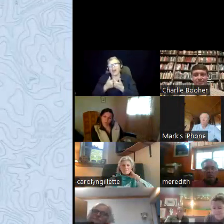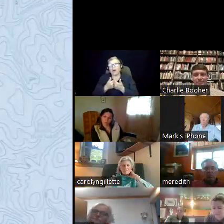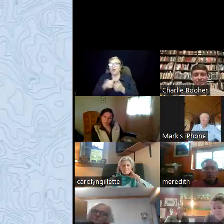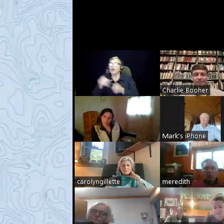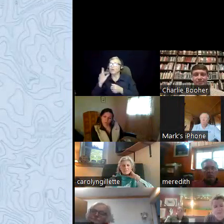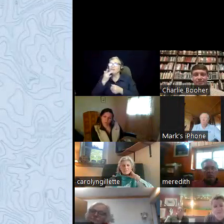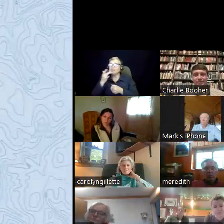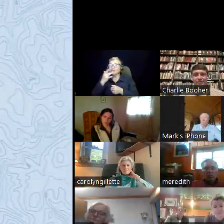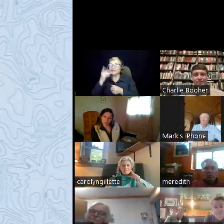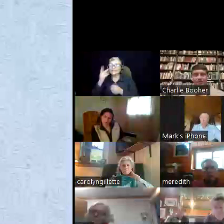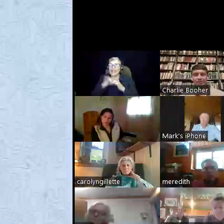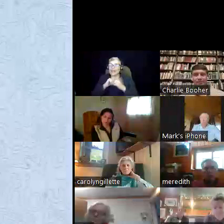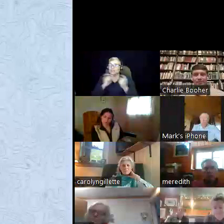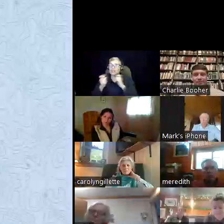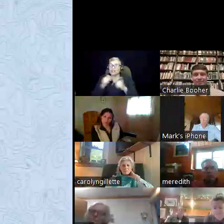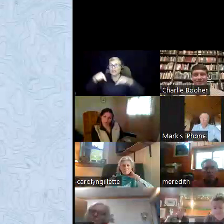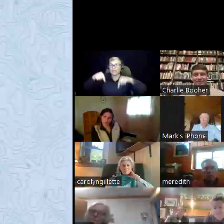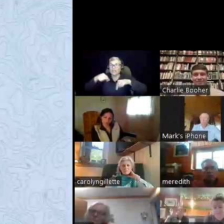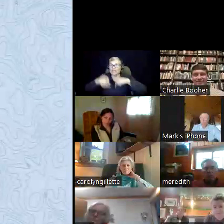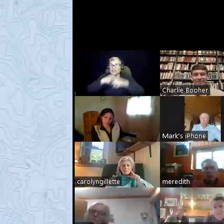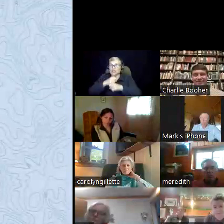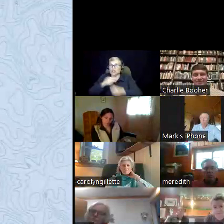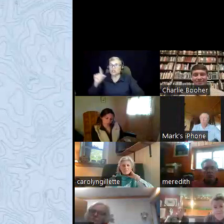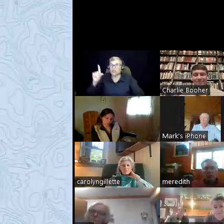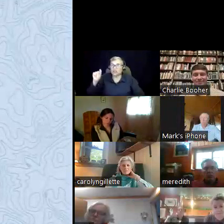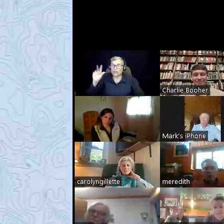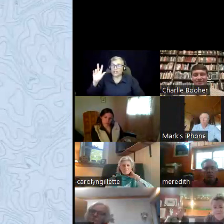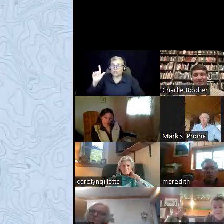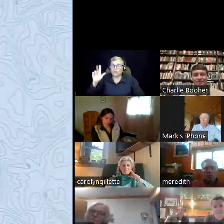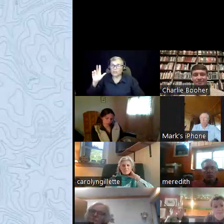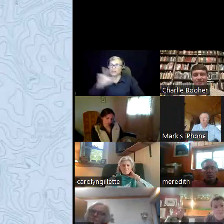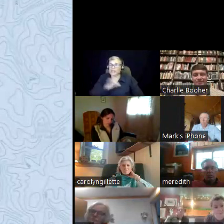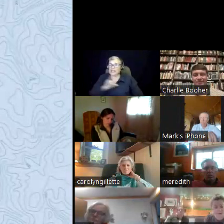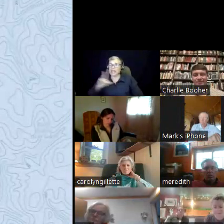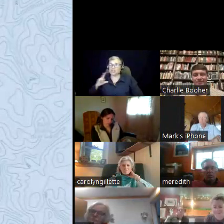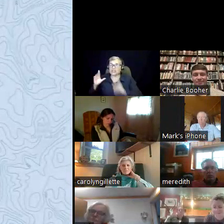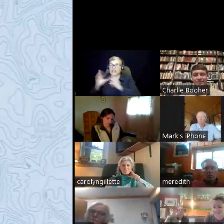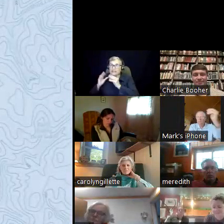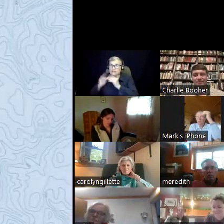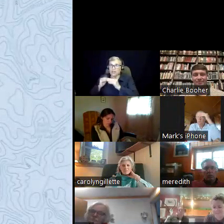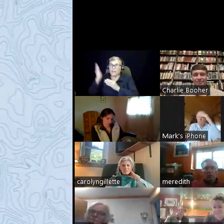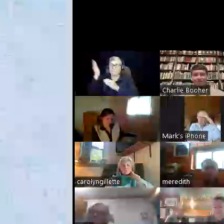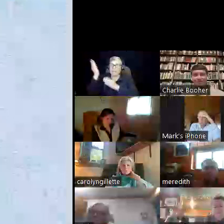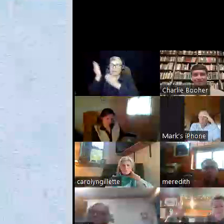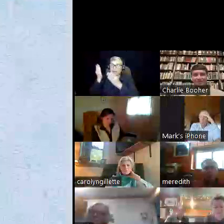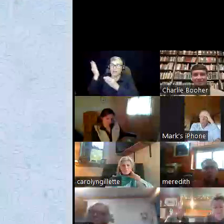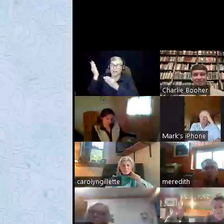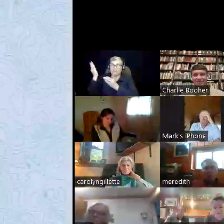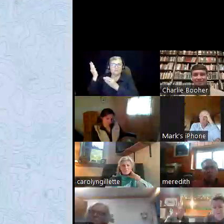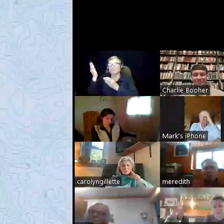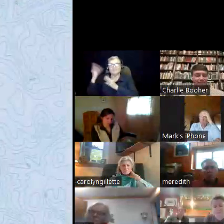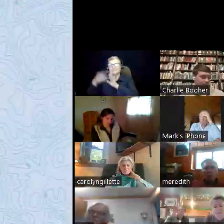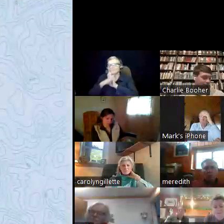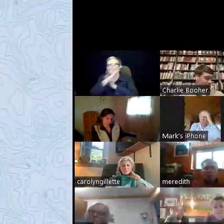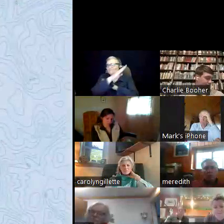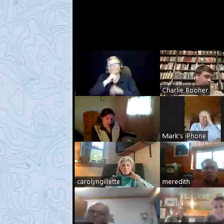change. There was a set of bills this year in the 2023 legislature that didn't go anywhere because of how busy they were.